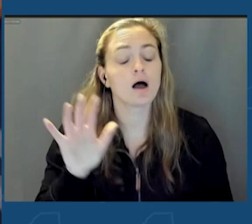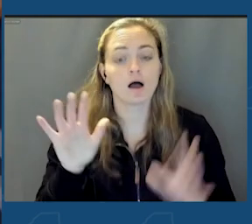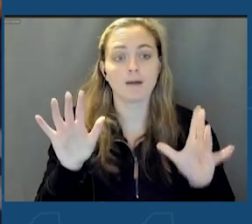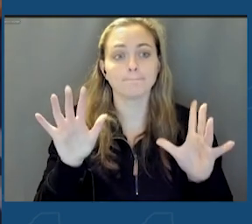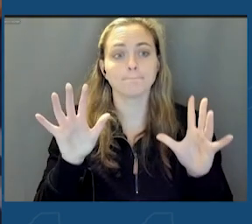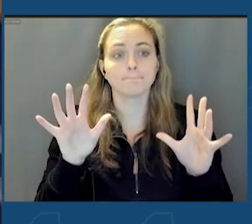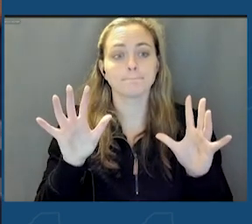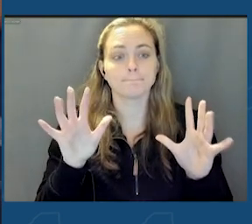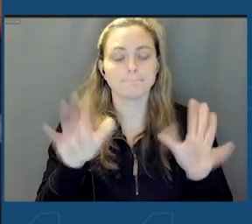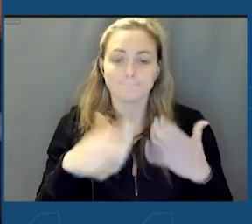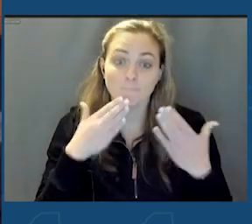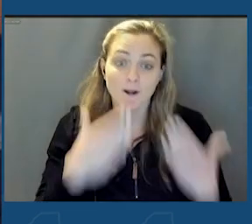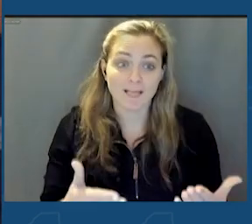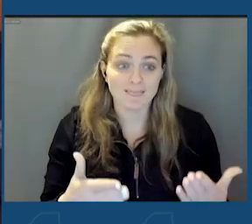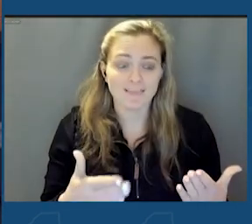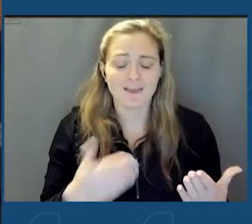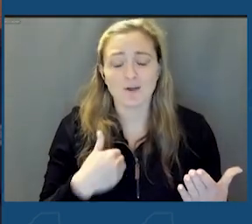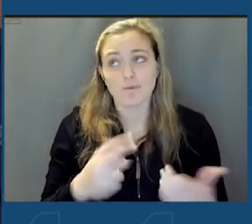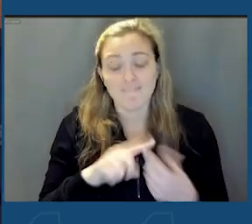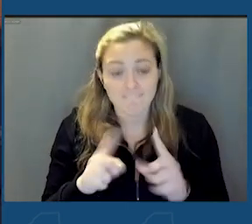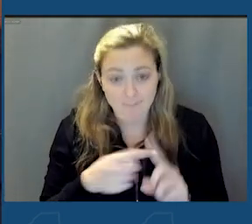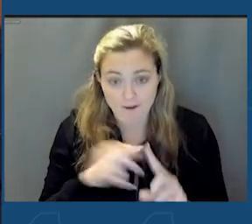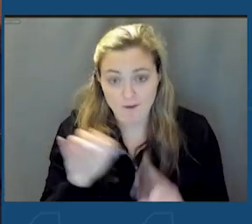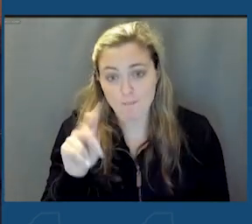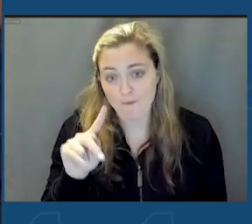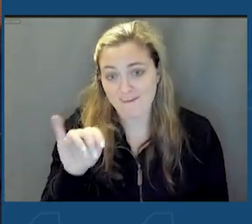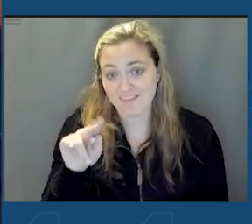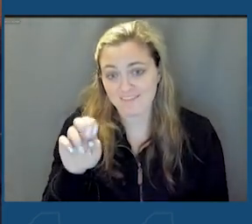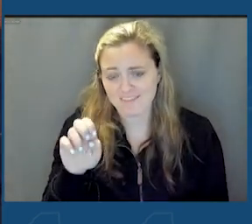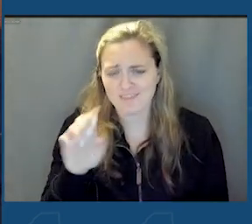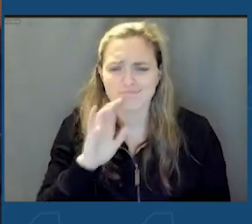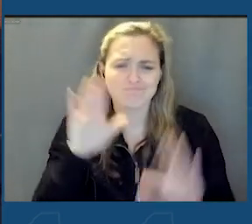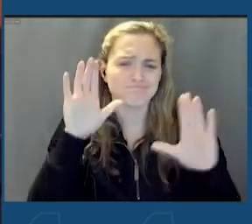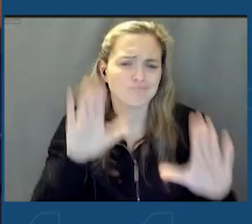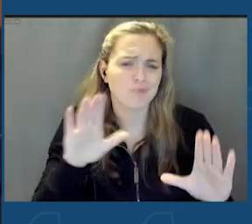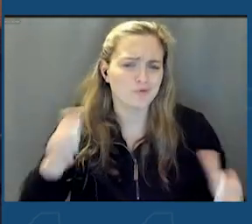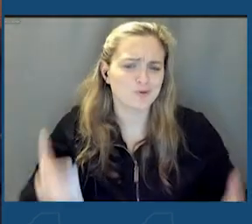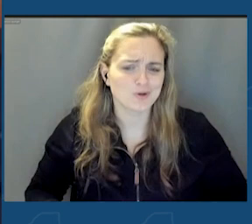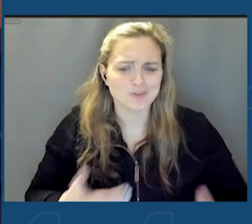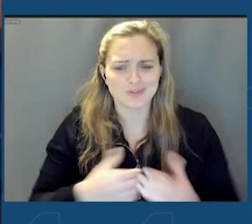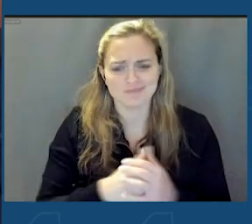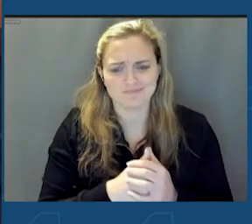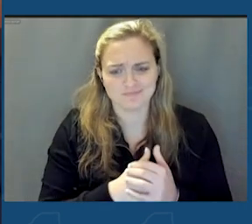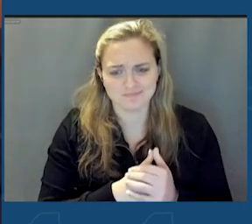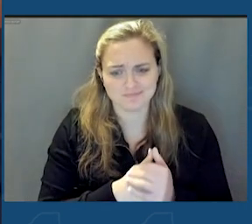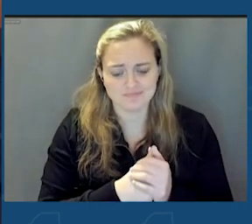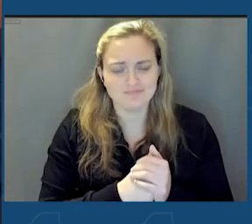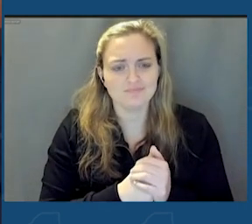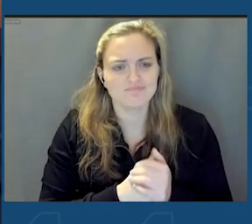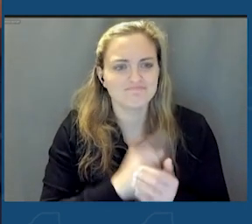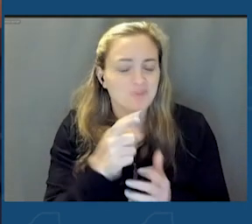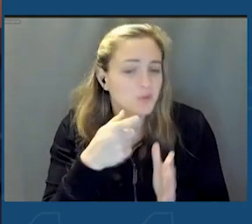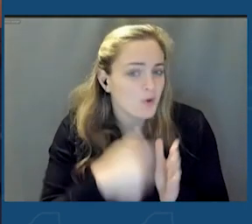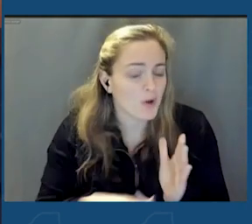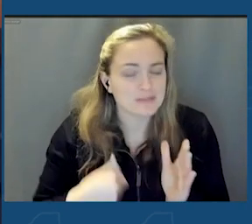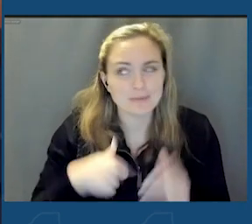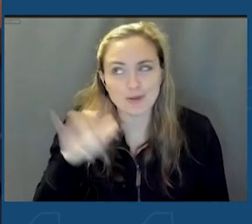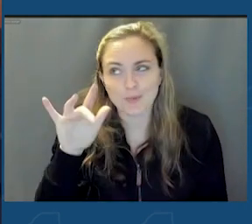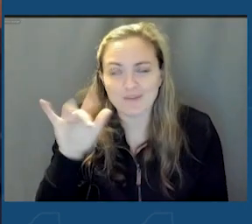I want to thank my dear friend Mark Levine for that wonderful introduction. It only cost me $25 in a